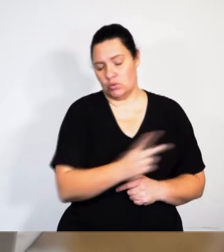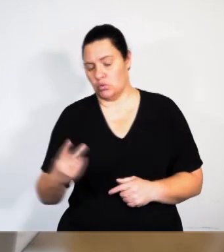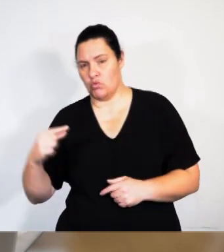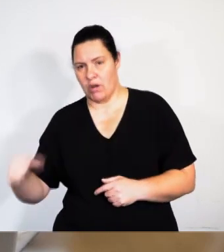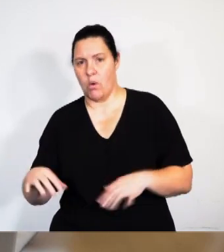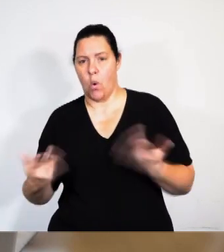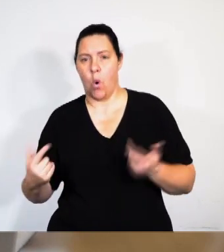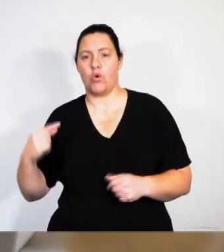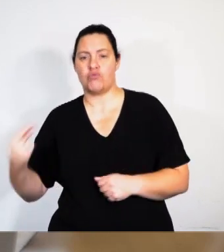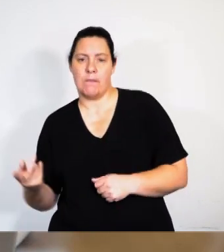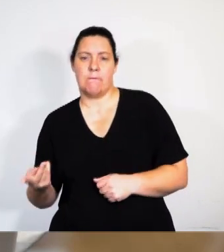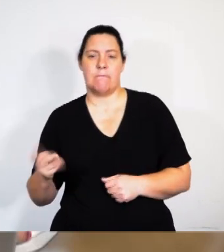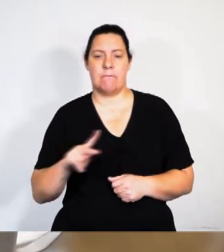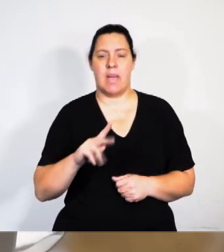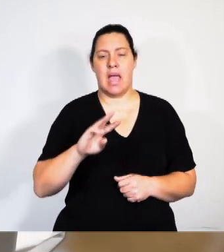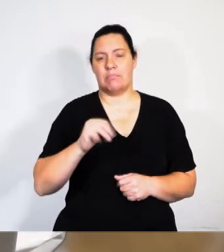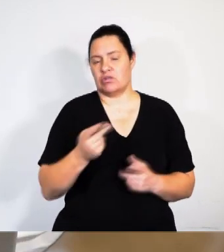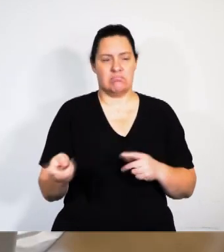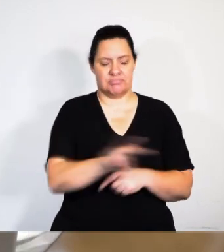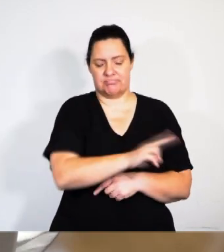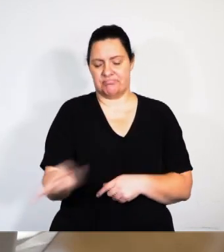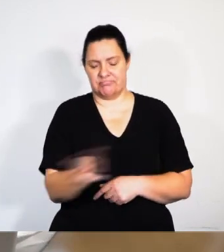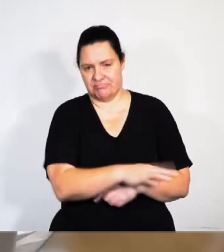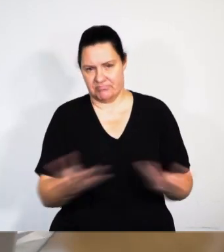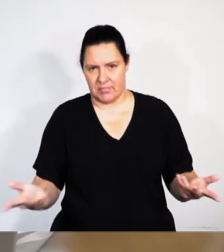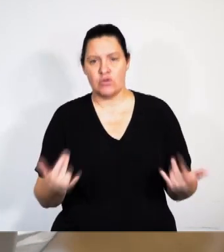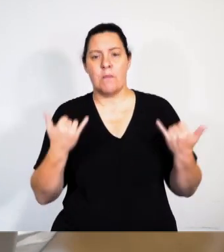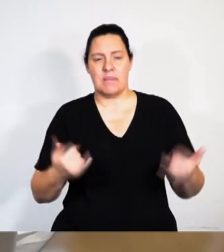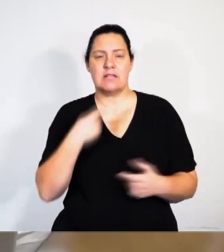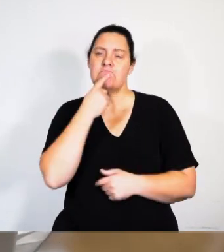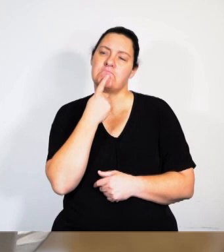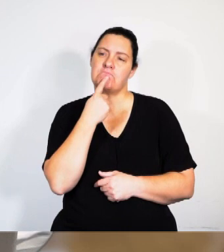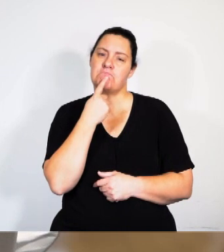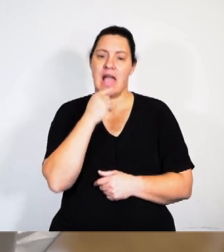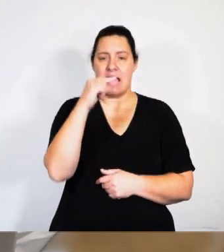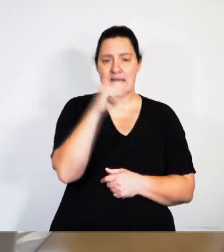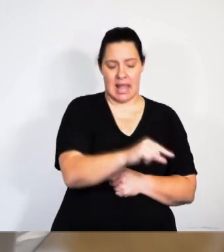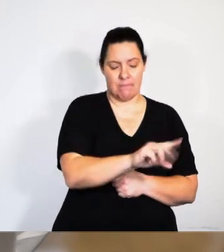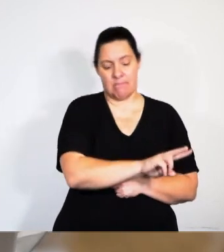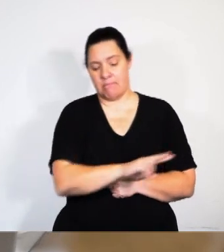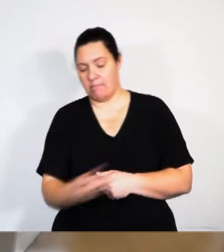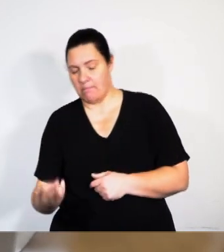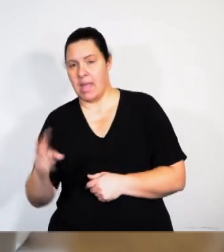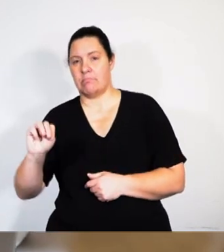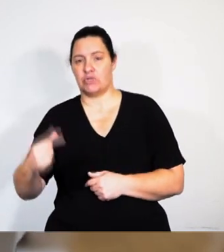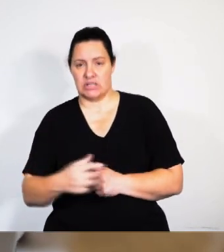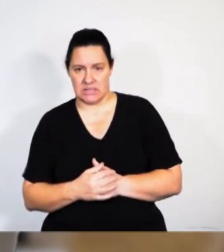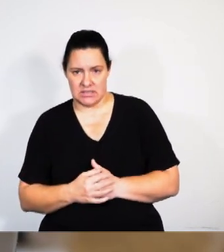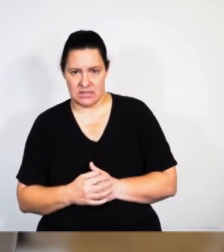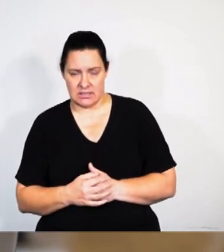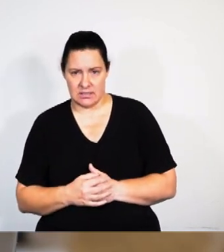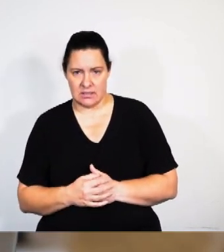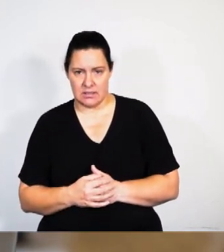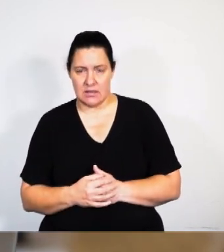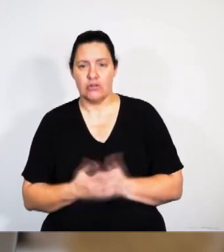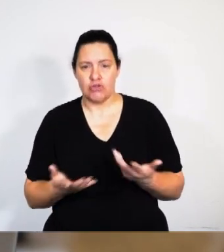to grams or from grams to milligrams. For this lesson, I will convert from grams to milligrams, and you